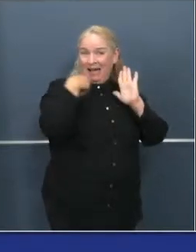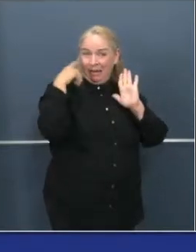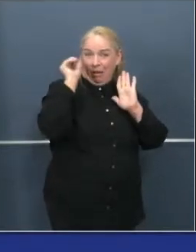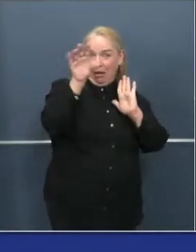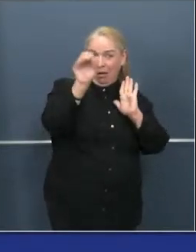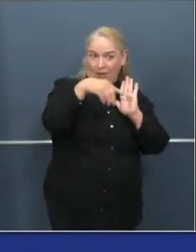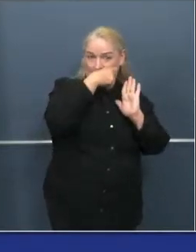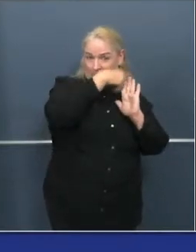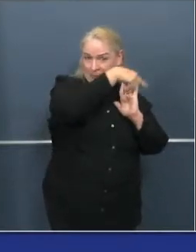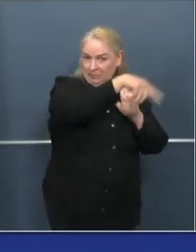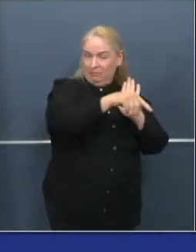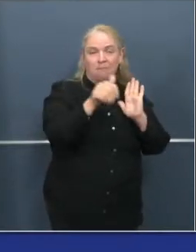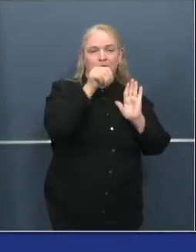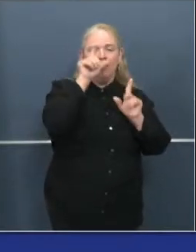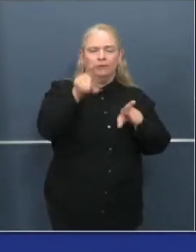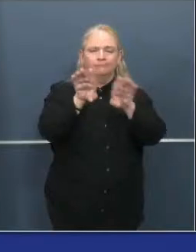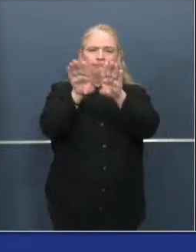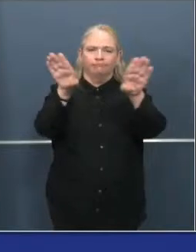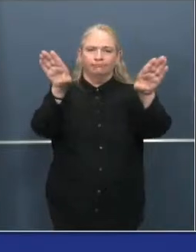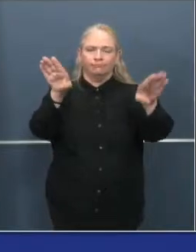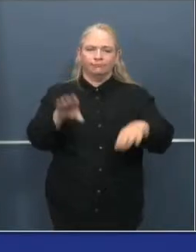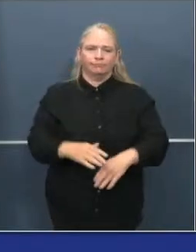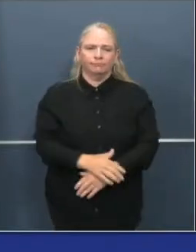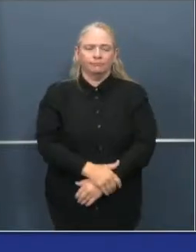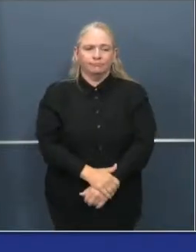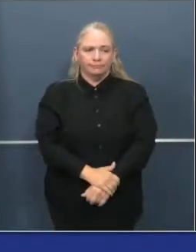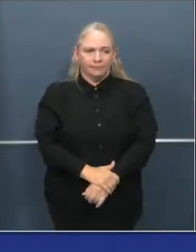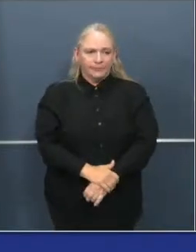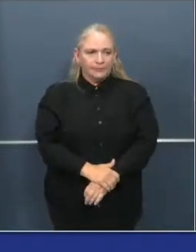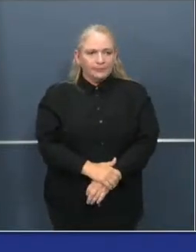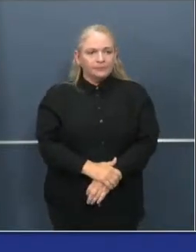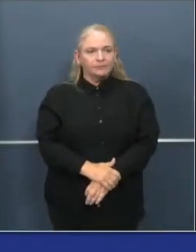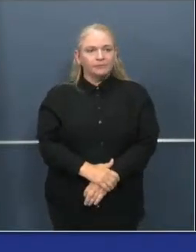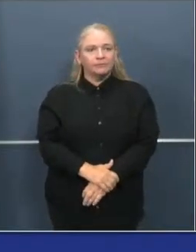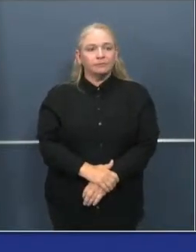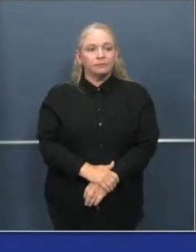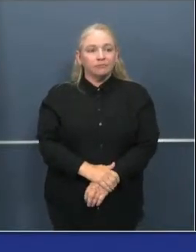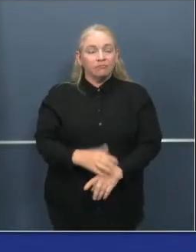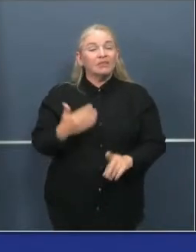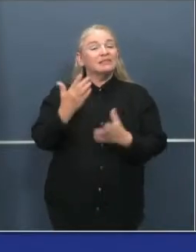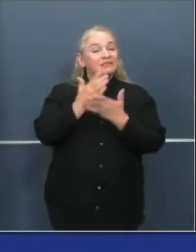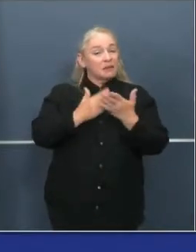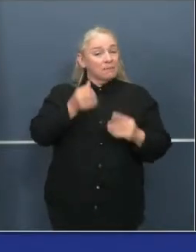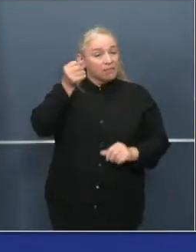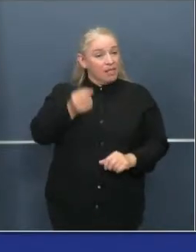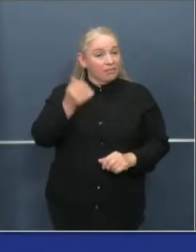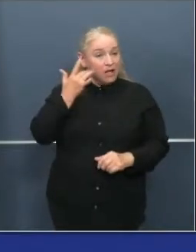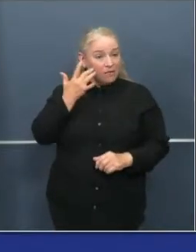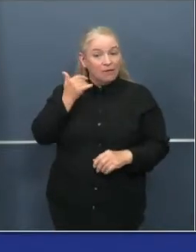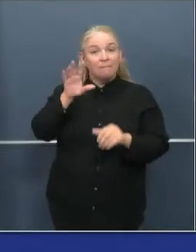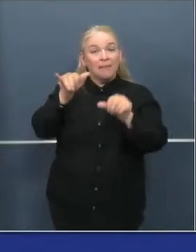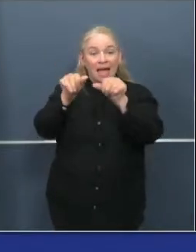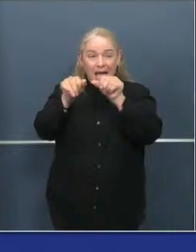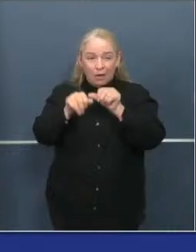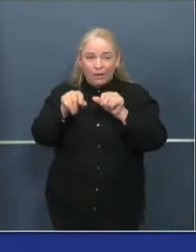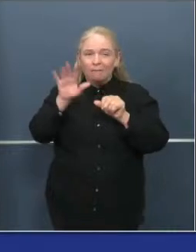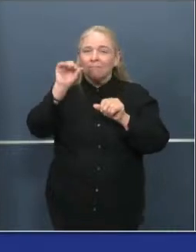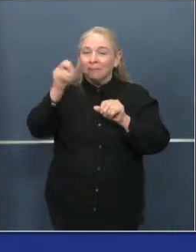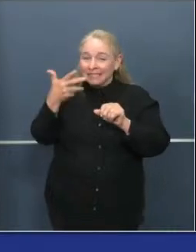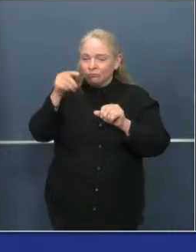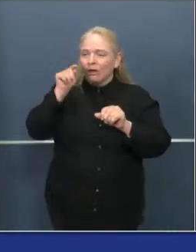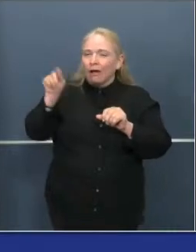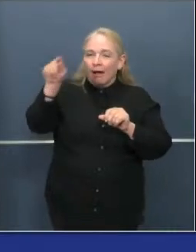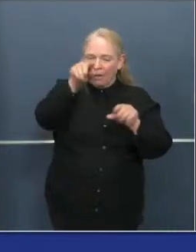of parking lots related to the beaches, and I just want to thank all the elected officials and the residents, more importantly, the